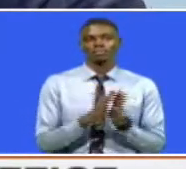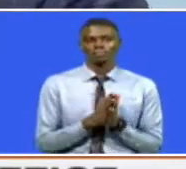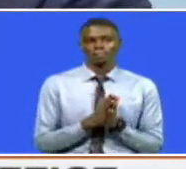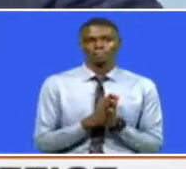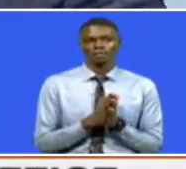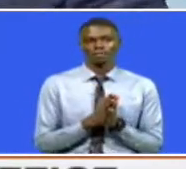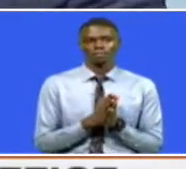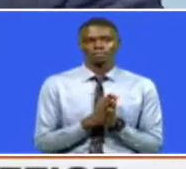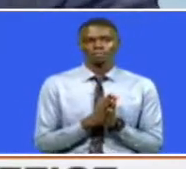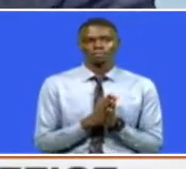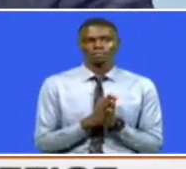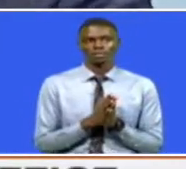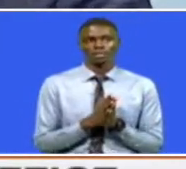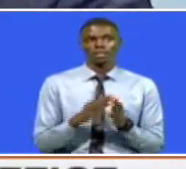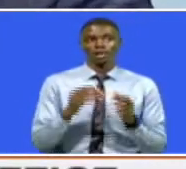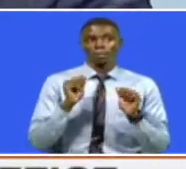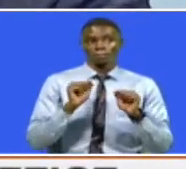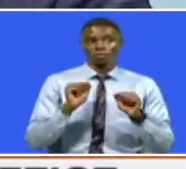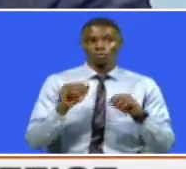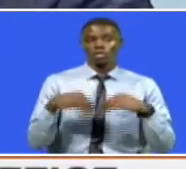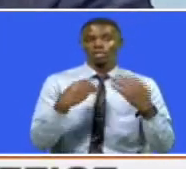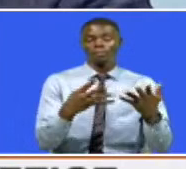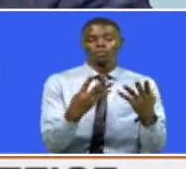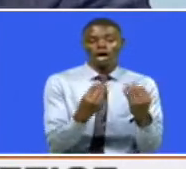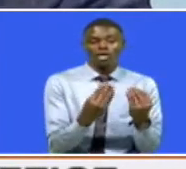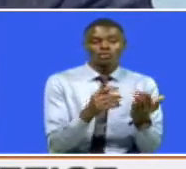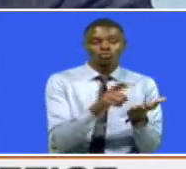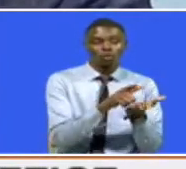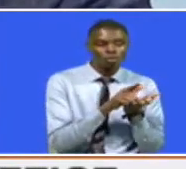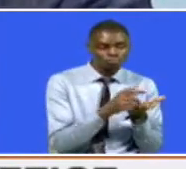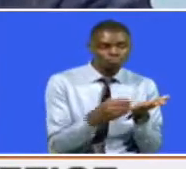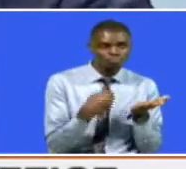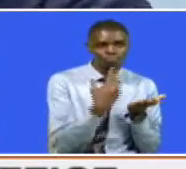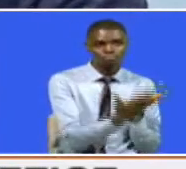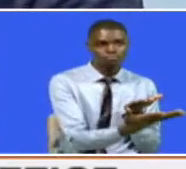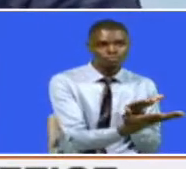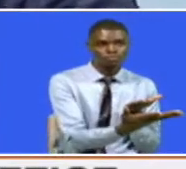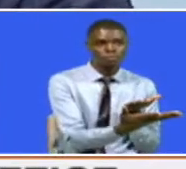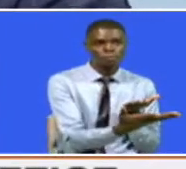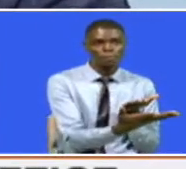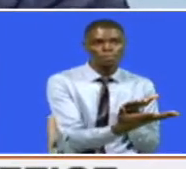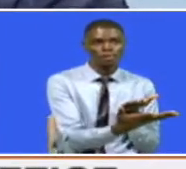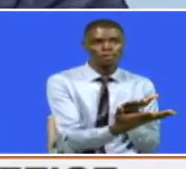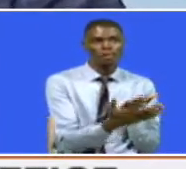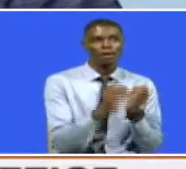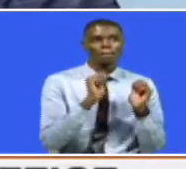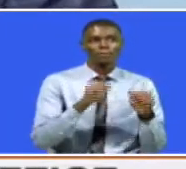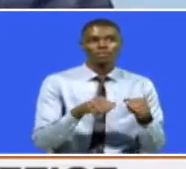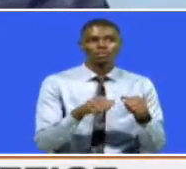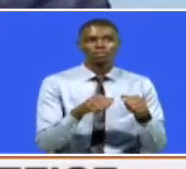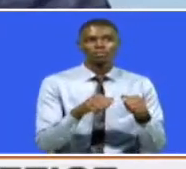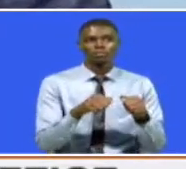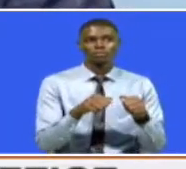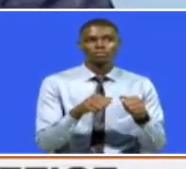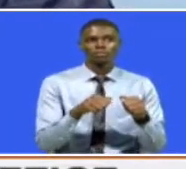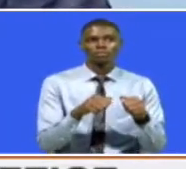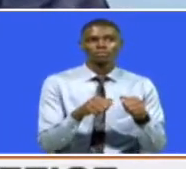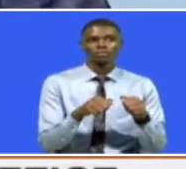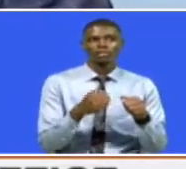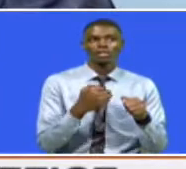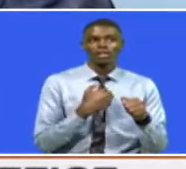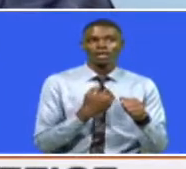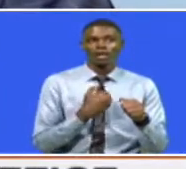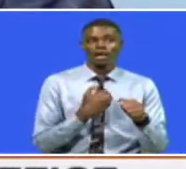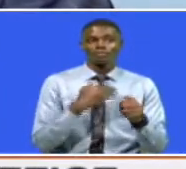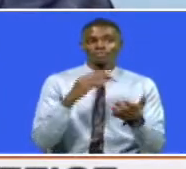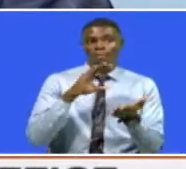got no, just the same way you can give me a soft loan, Eric. Yeah? I can tell you that I envisage that I'll be having some substantial